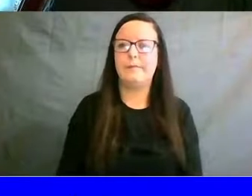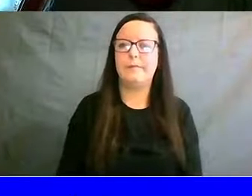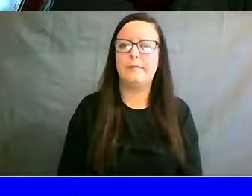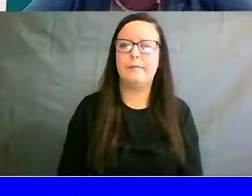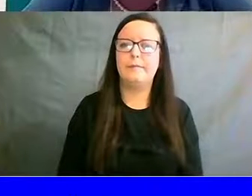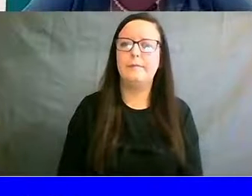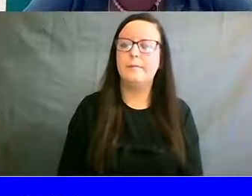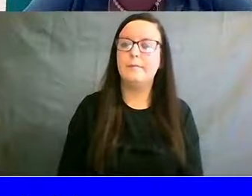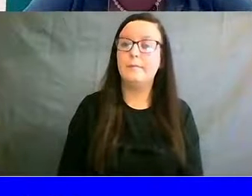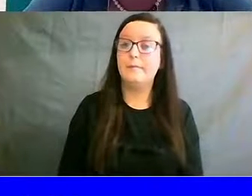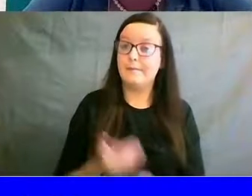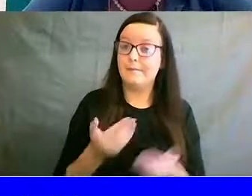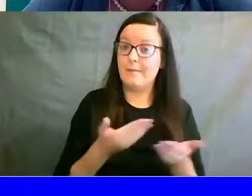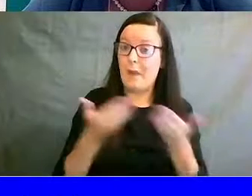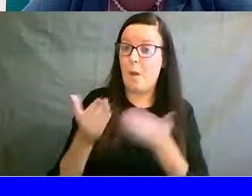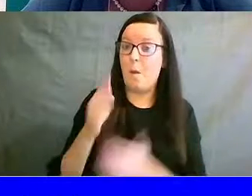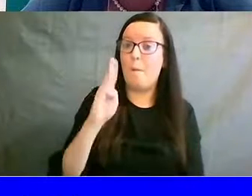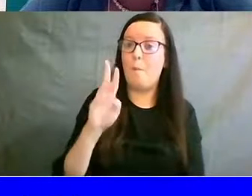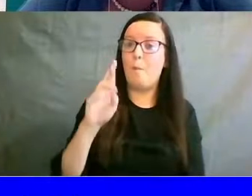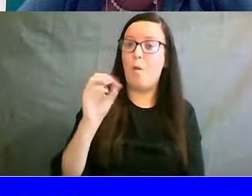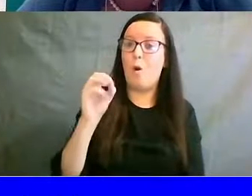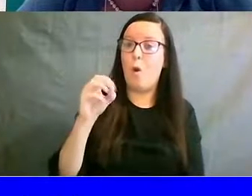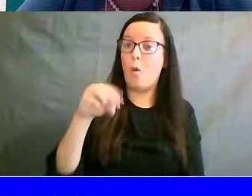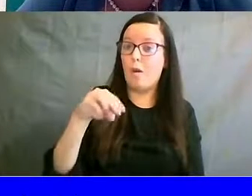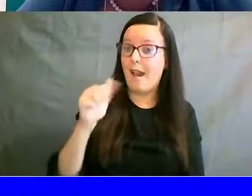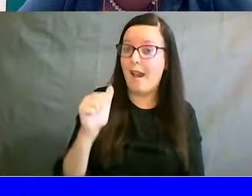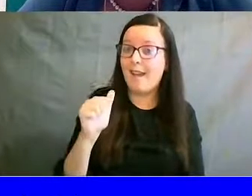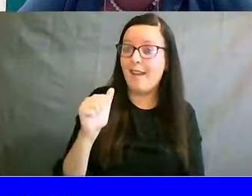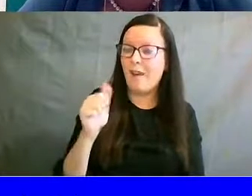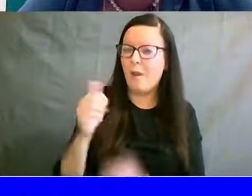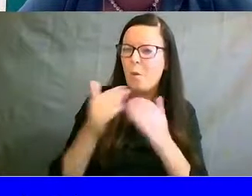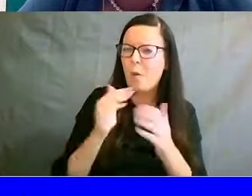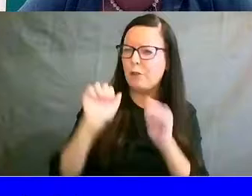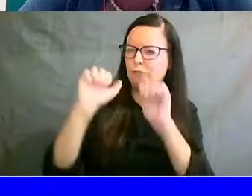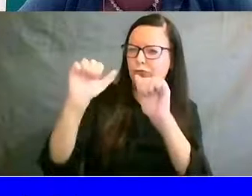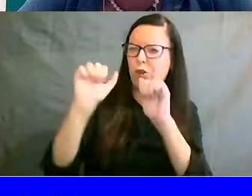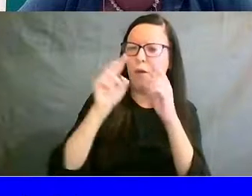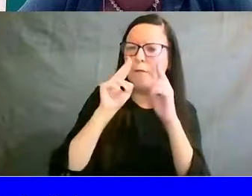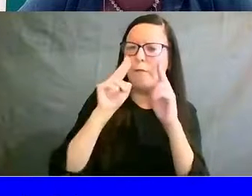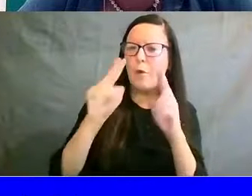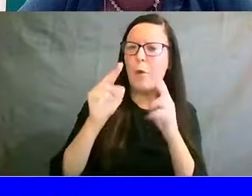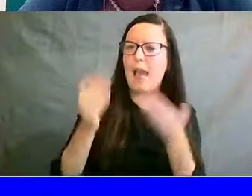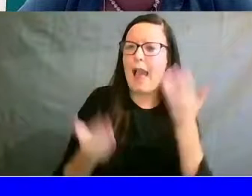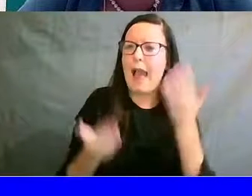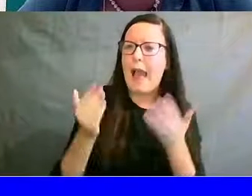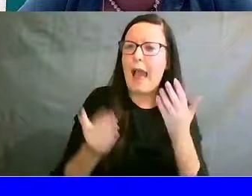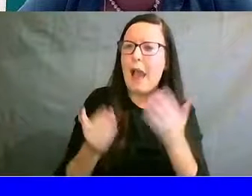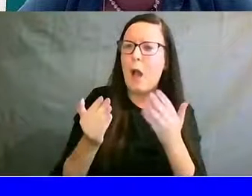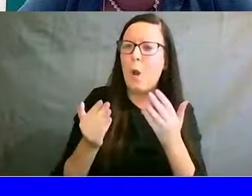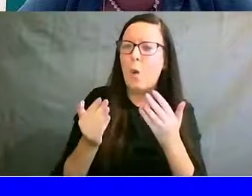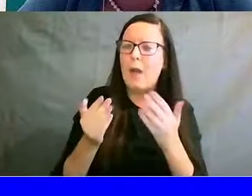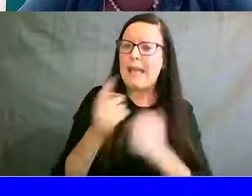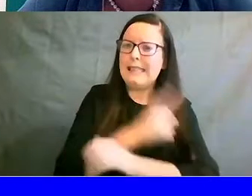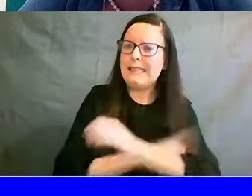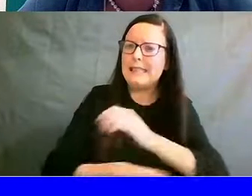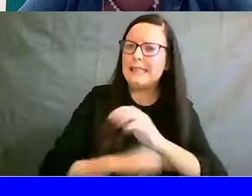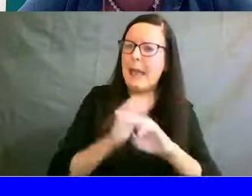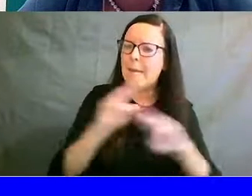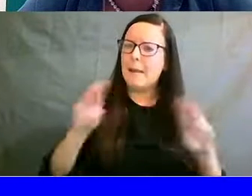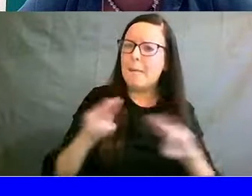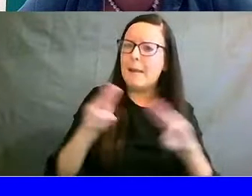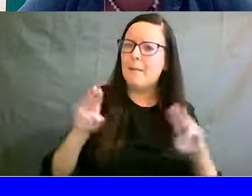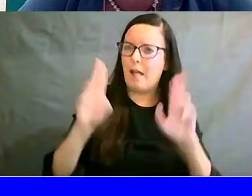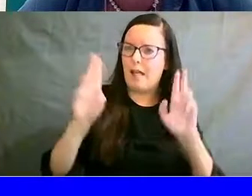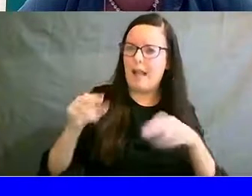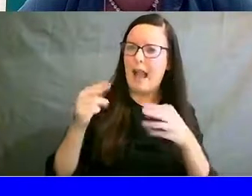Okay, turning to you, Bronagh, what would your views be on how disabled people can advocate for the changes that